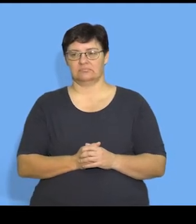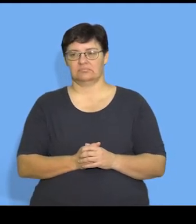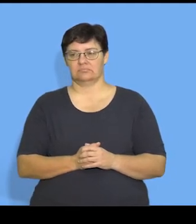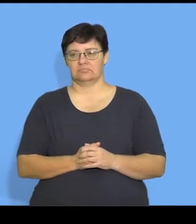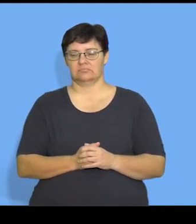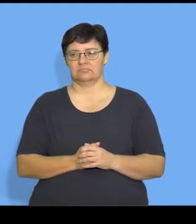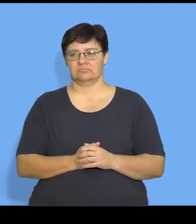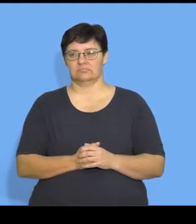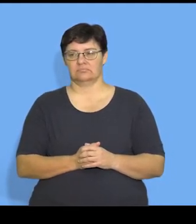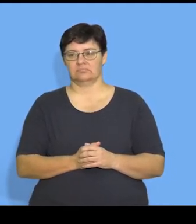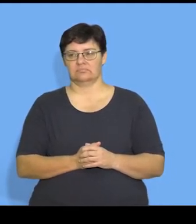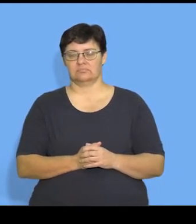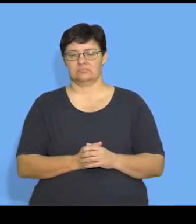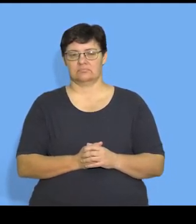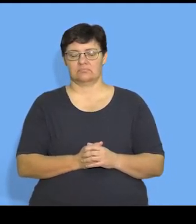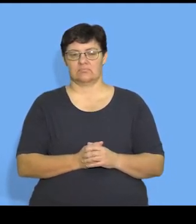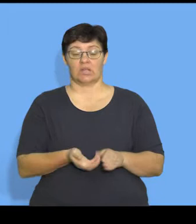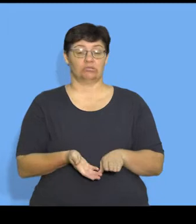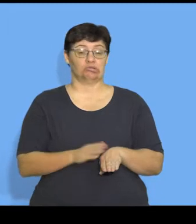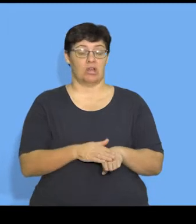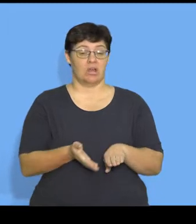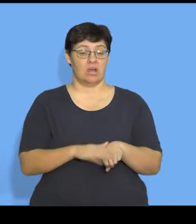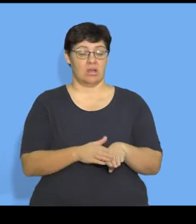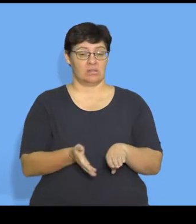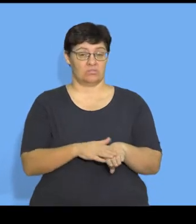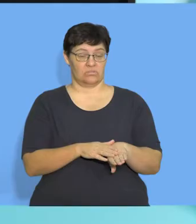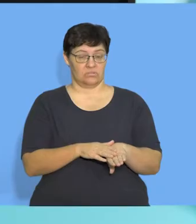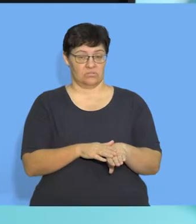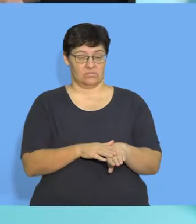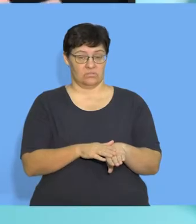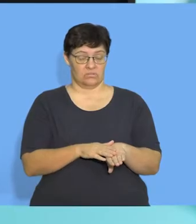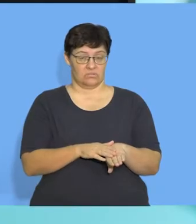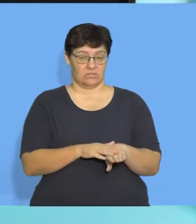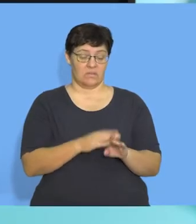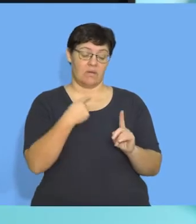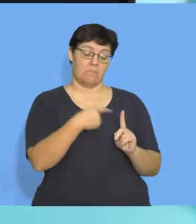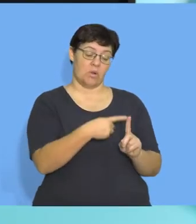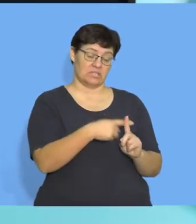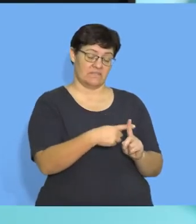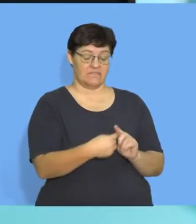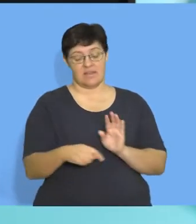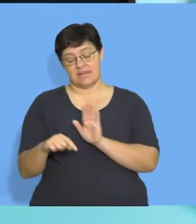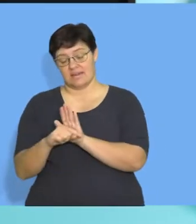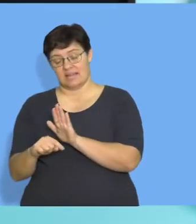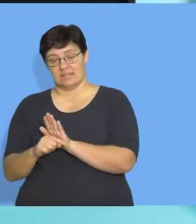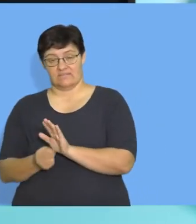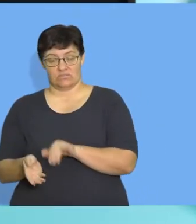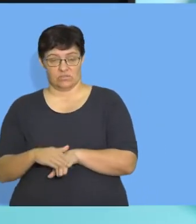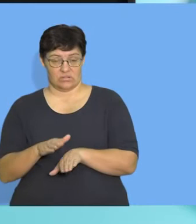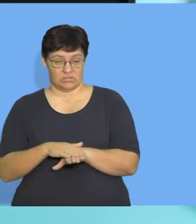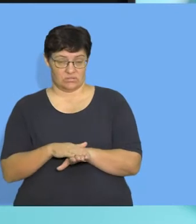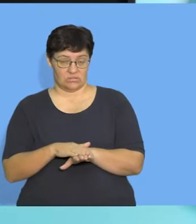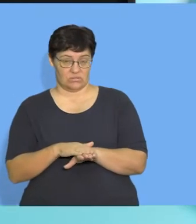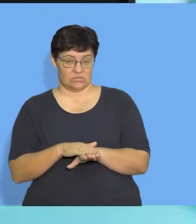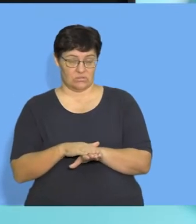those. Charge. Charge, we get positive charge and we get negative